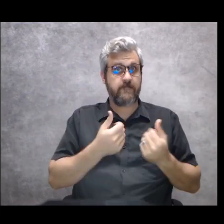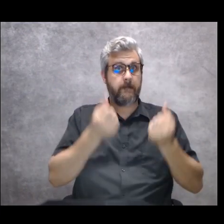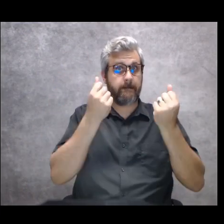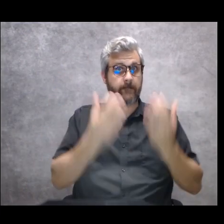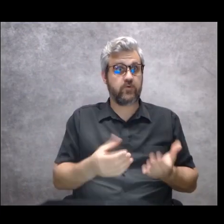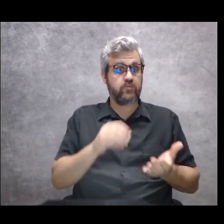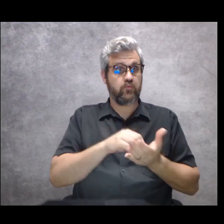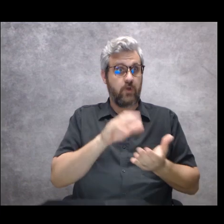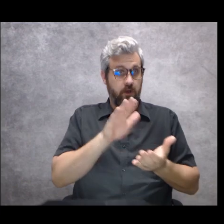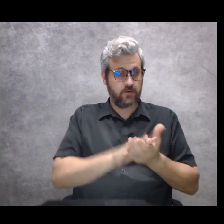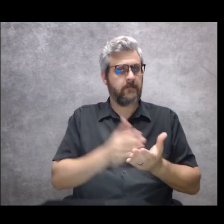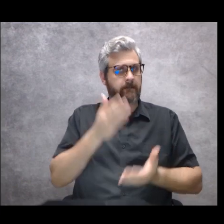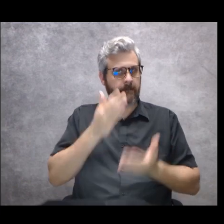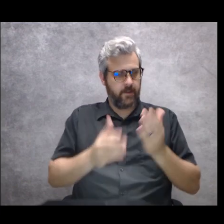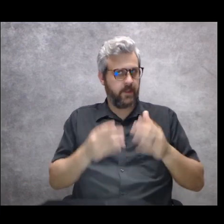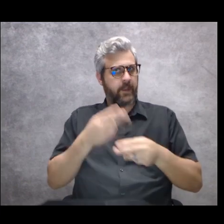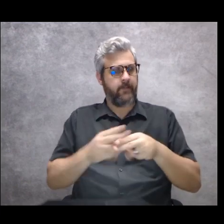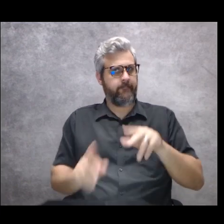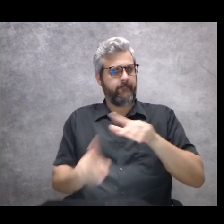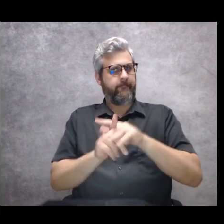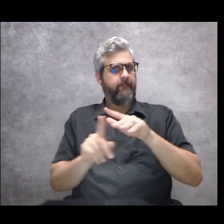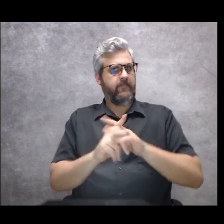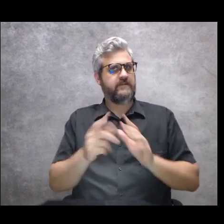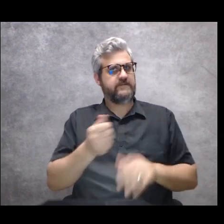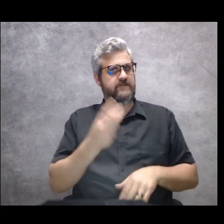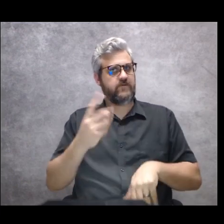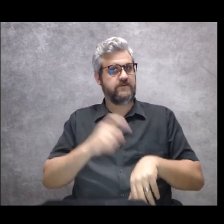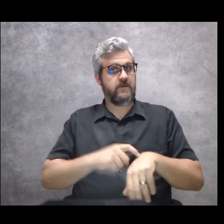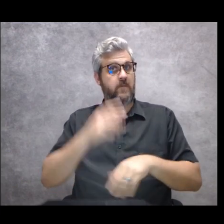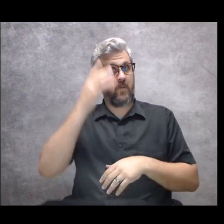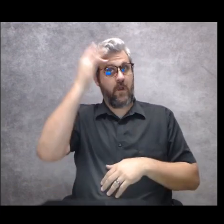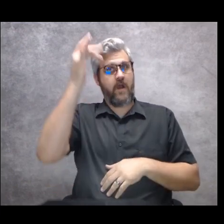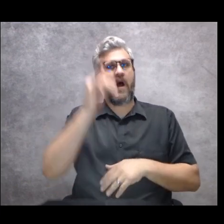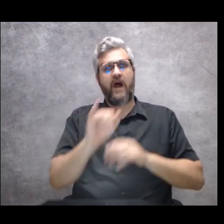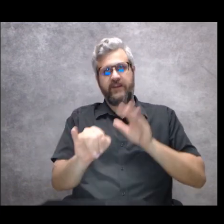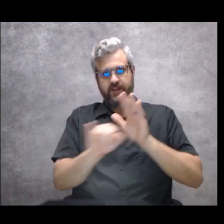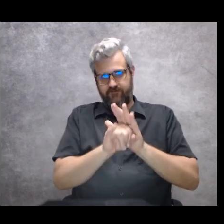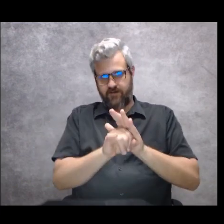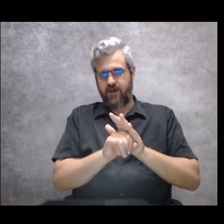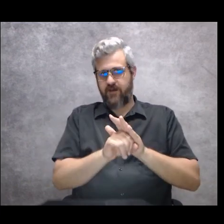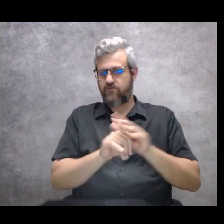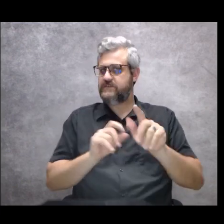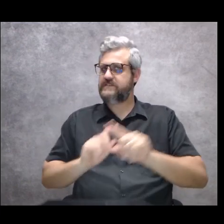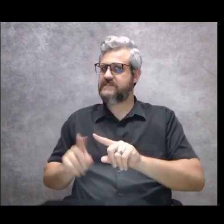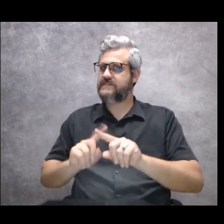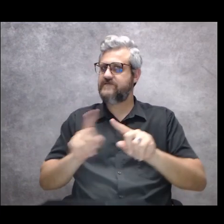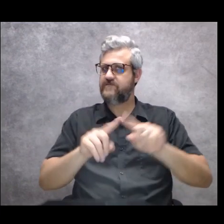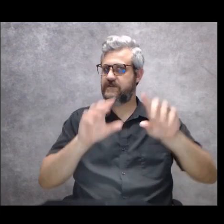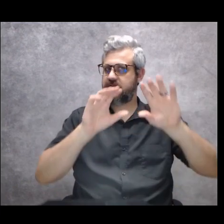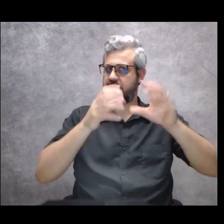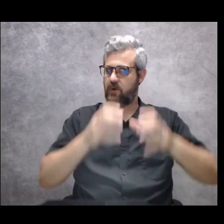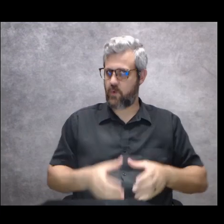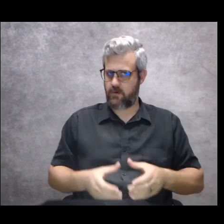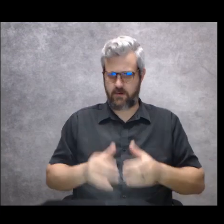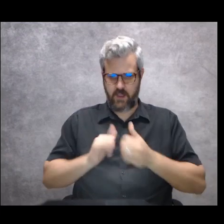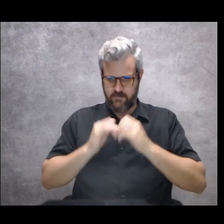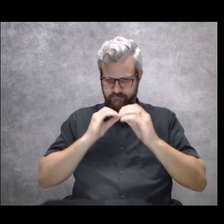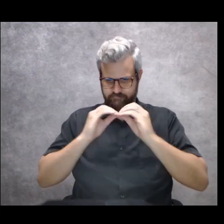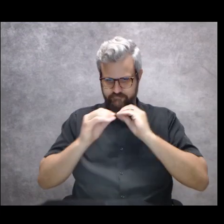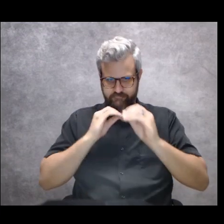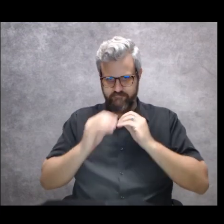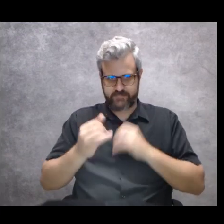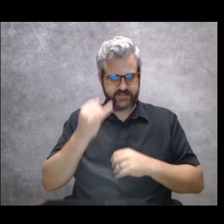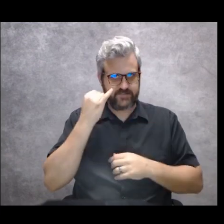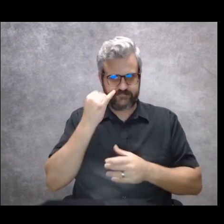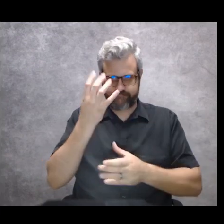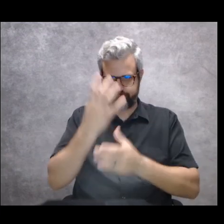but this is because they are identified in several categories. How to correct missing records is